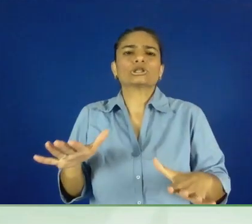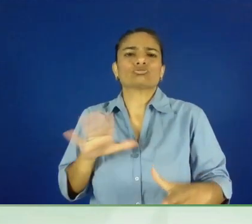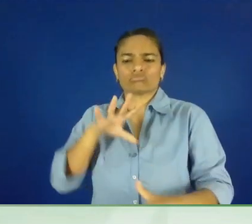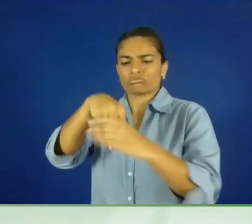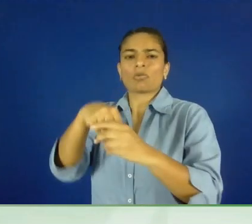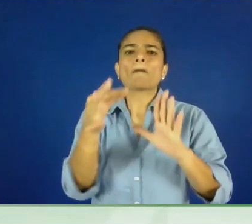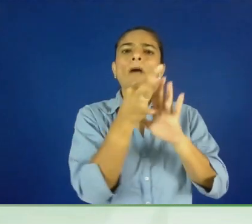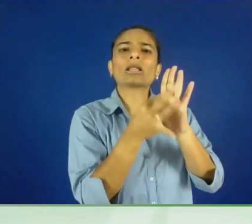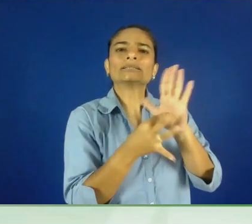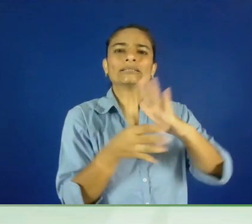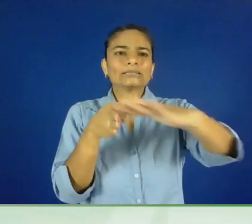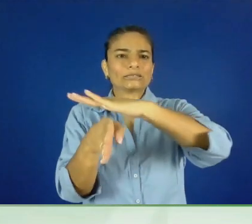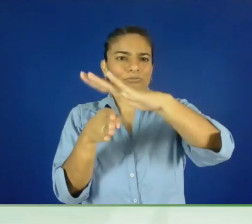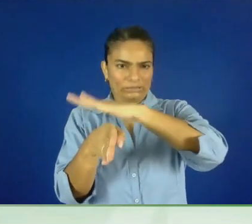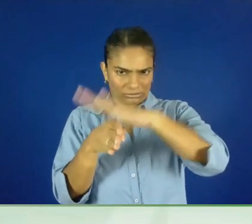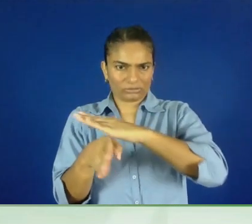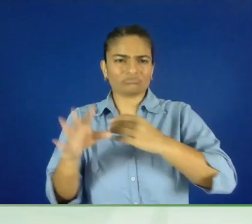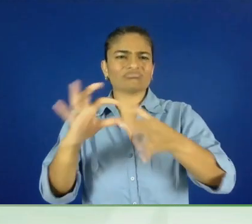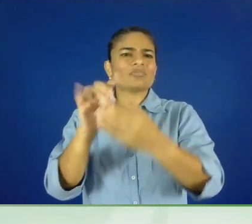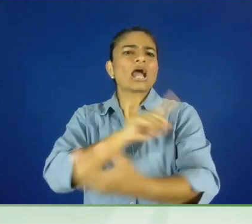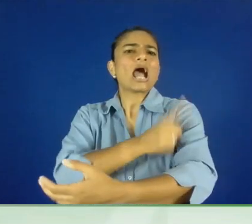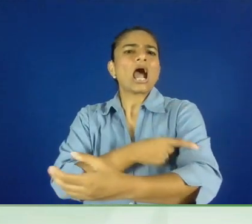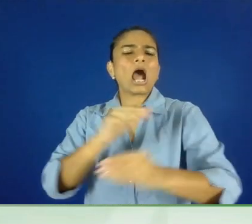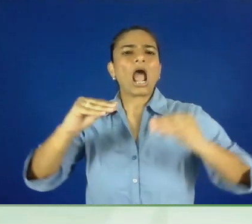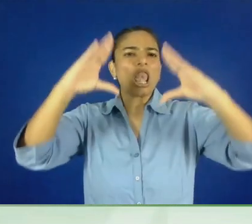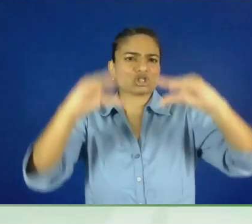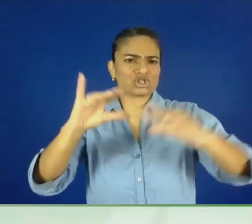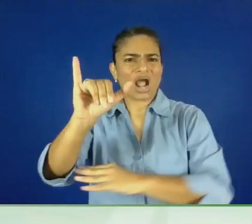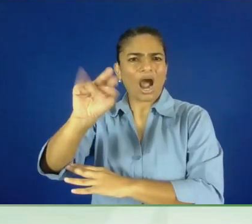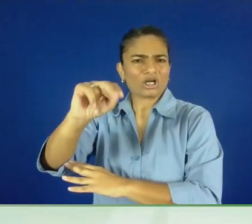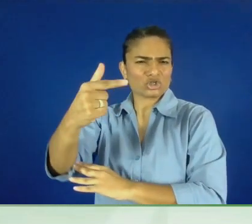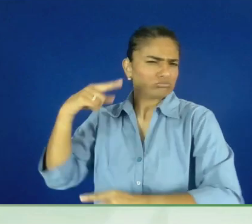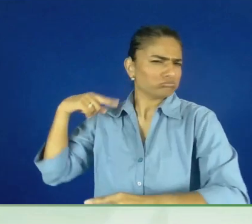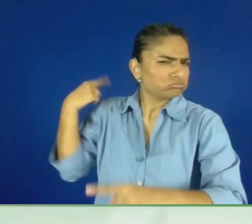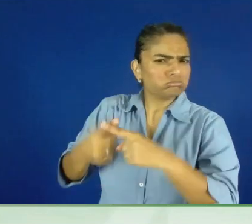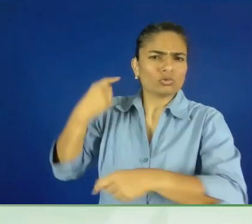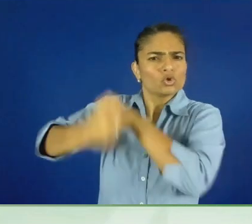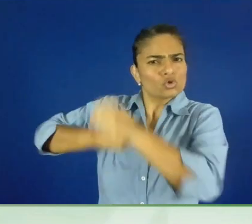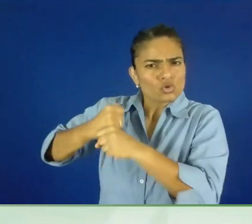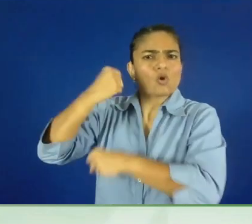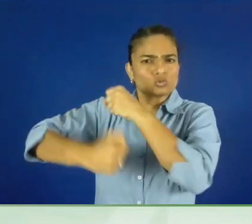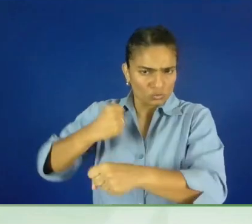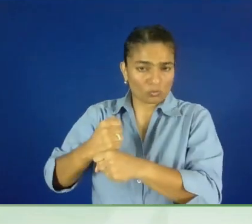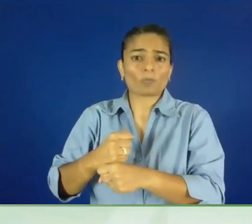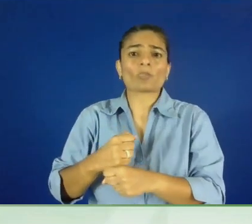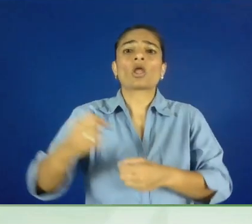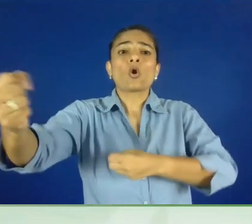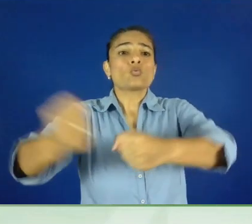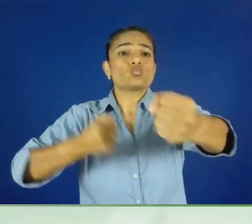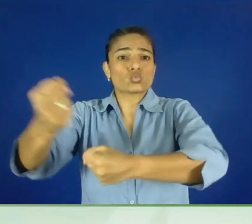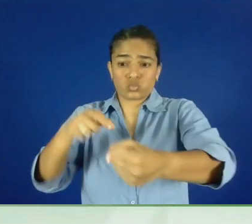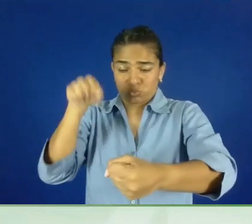to AI in our policy, meaning that everybody within the organization who is working on any